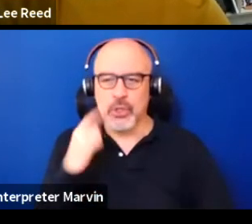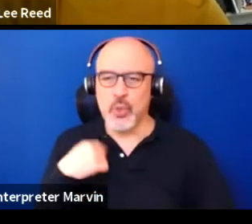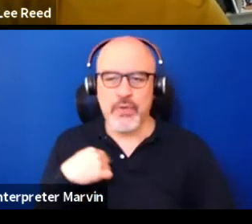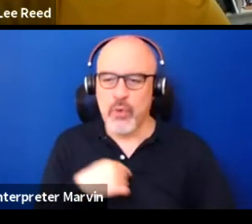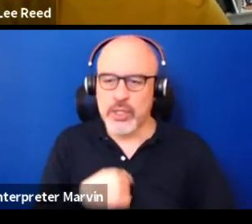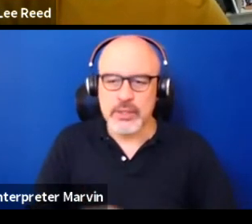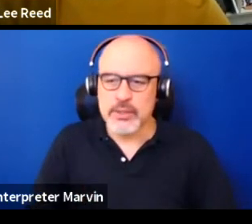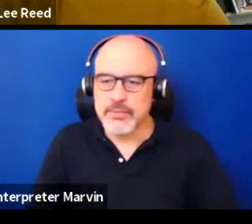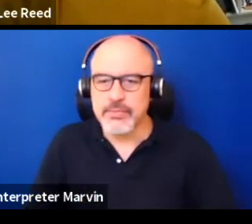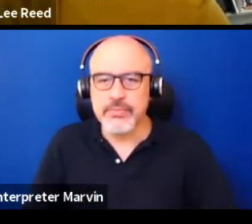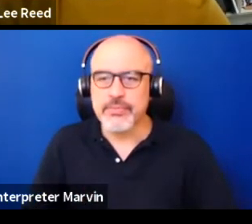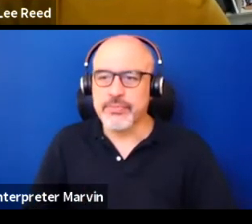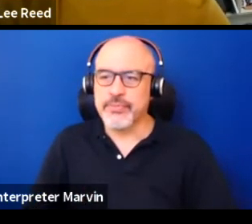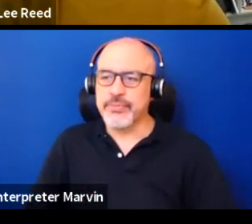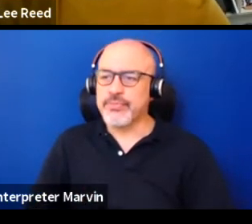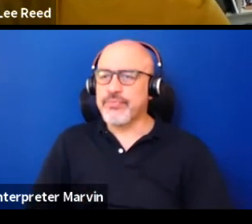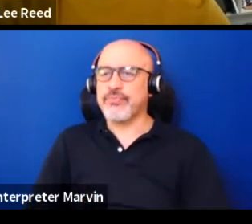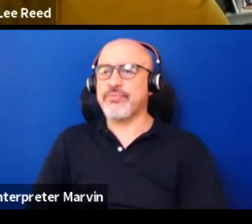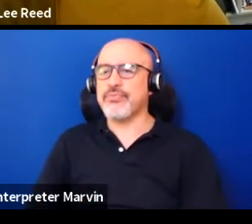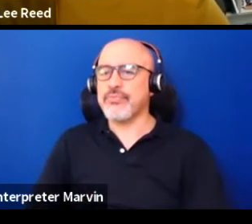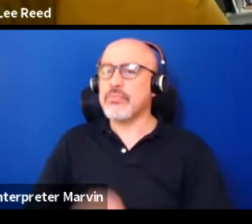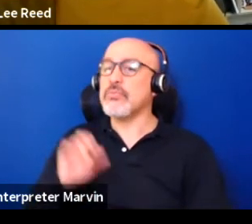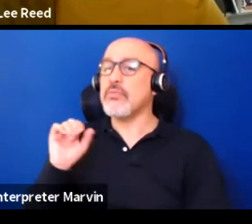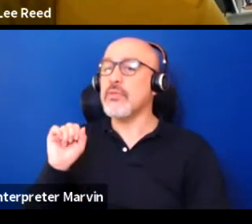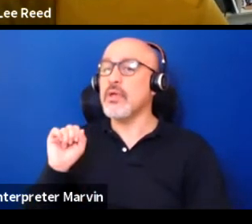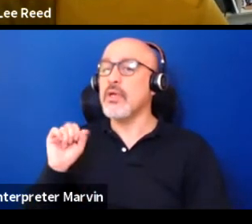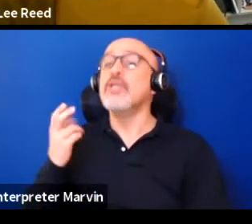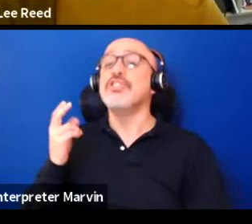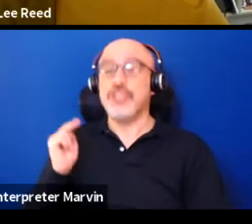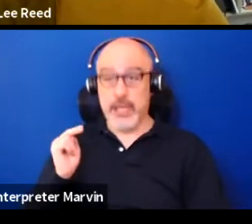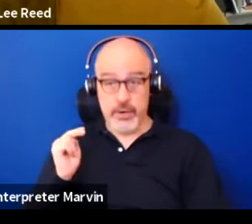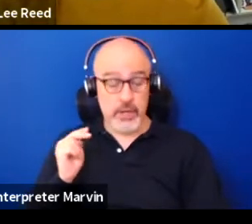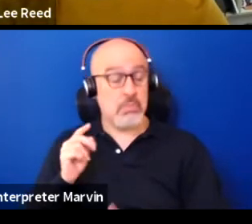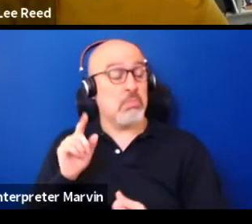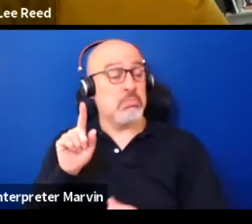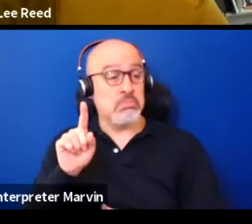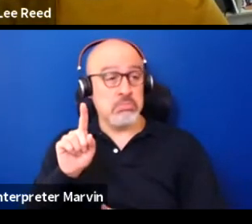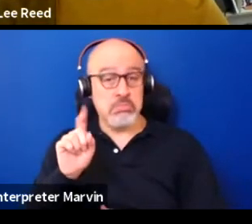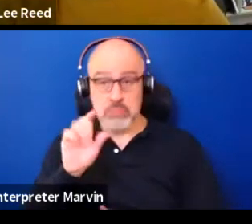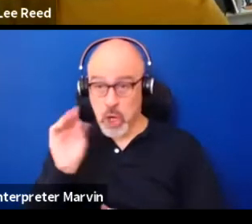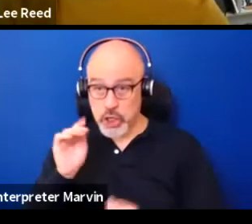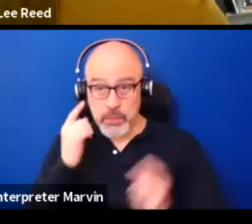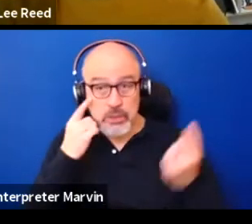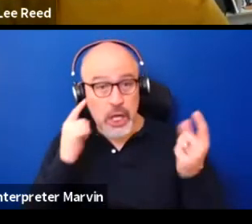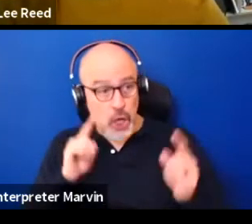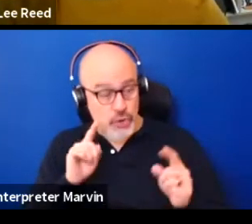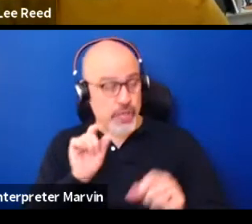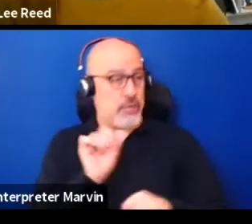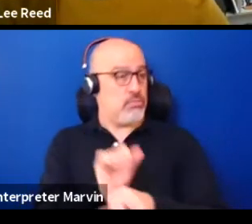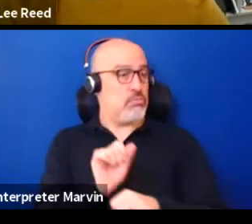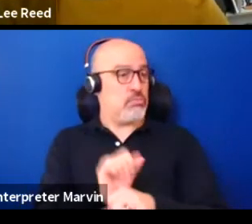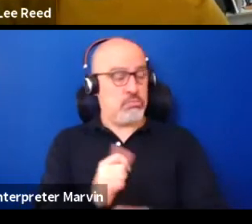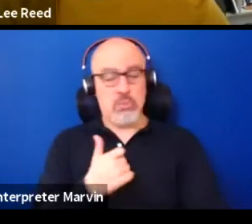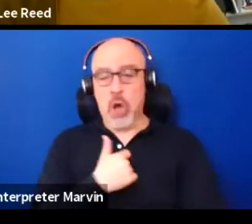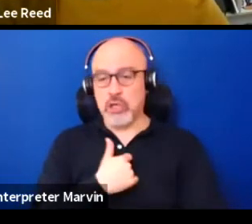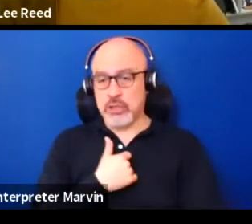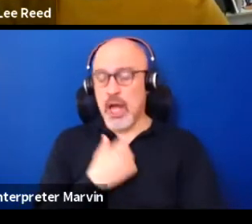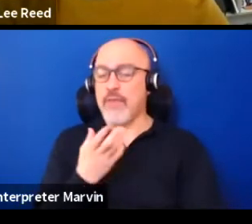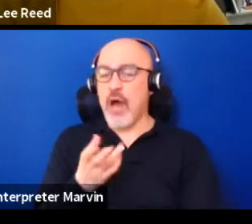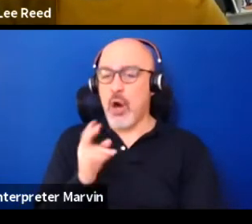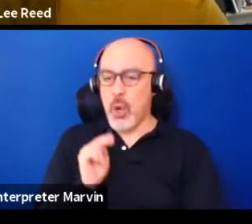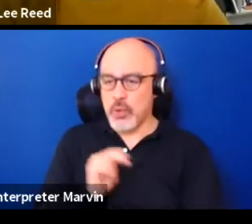I 100% agree with creating our own and doing our own work. The